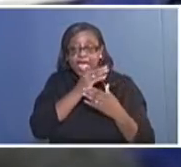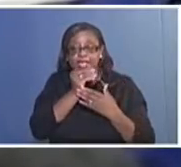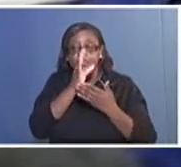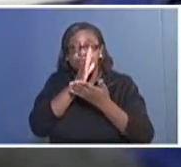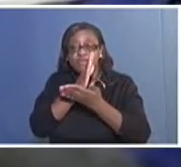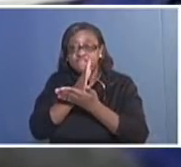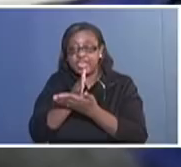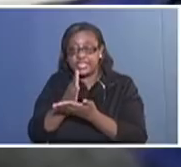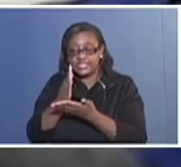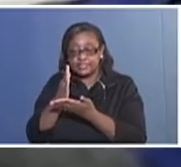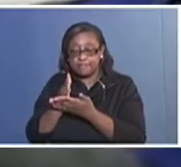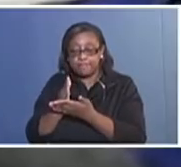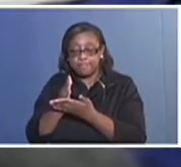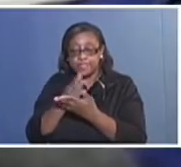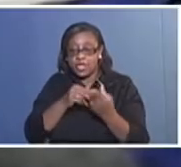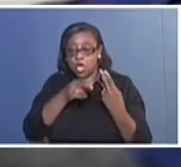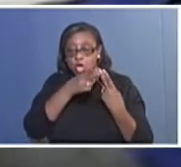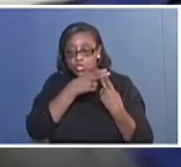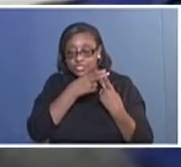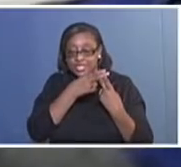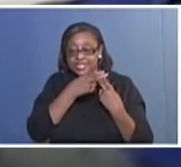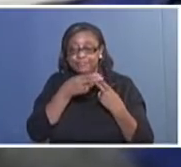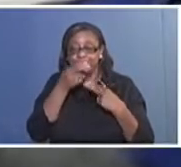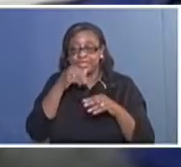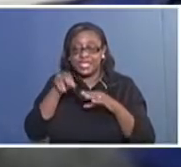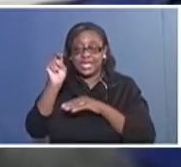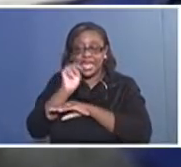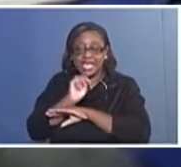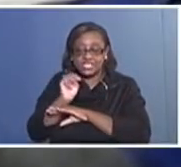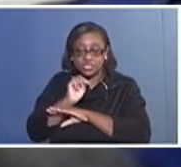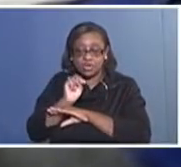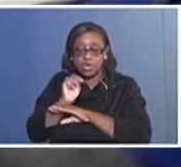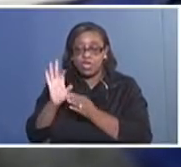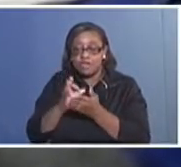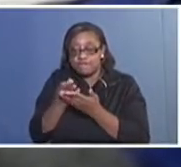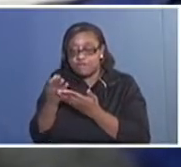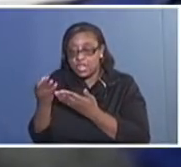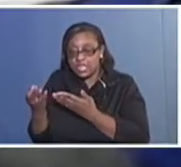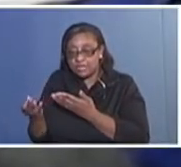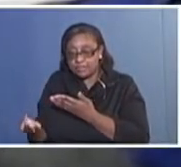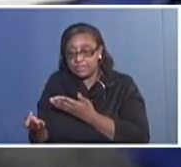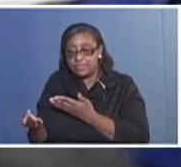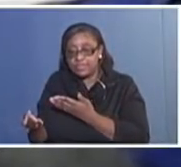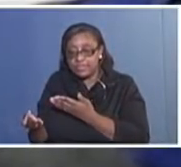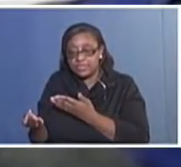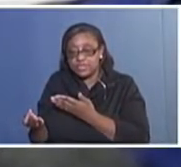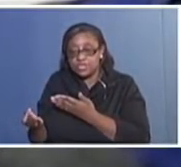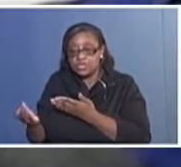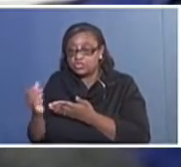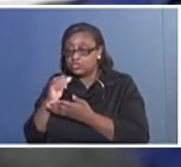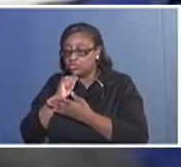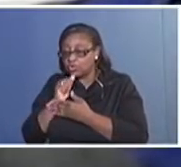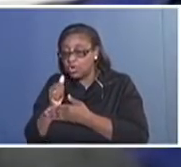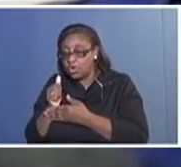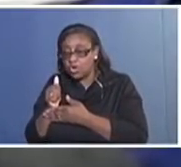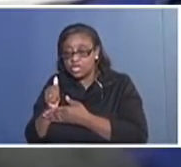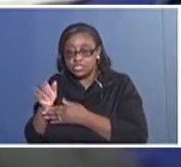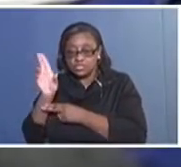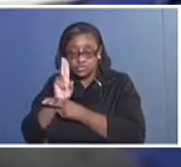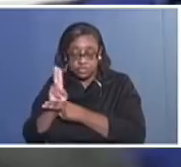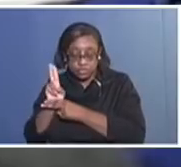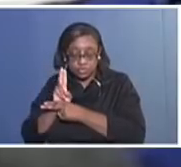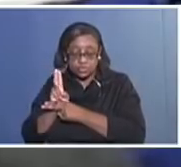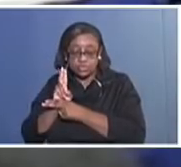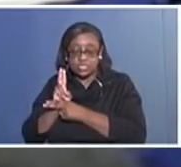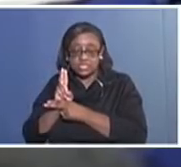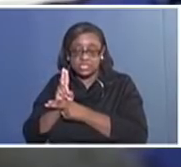prevent a hotel on Nassau from falling into either disrepair, non-use,